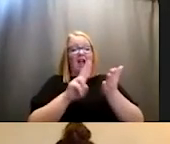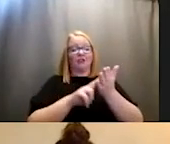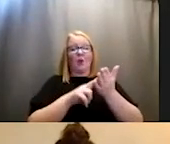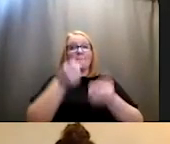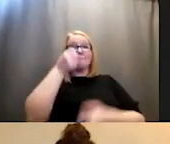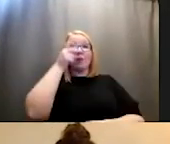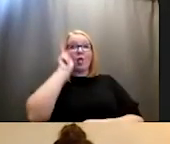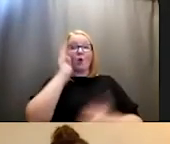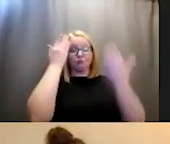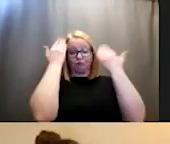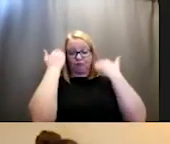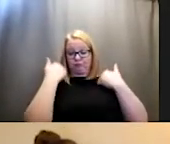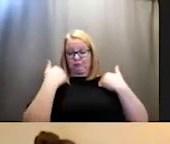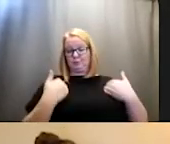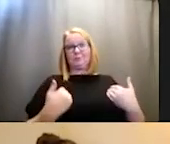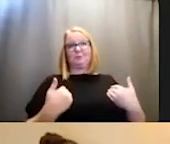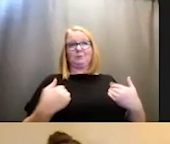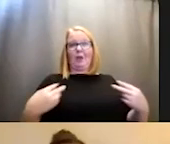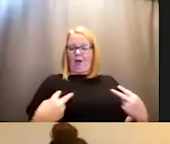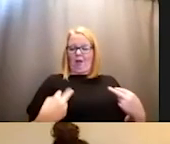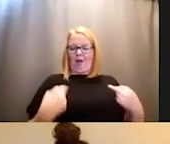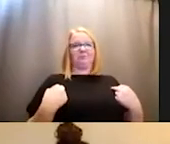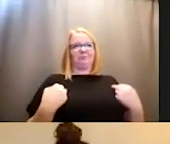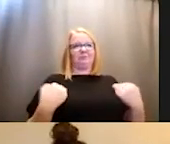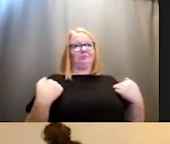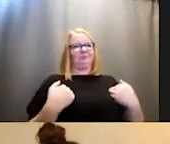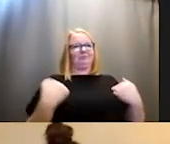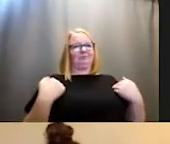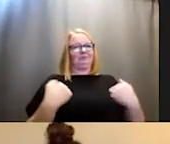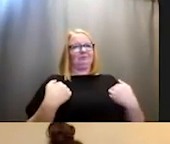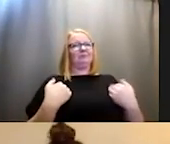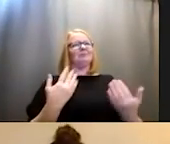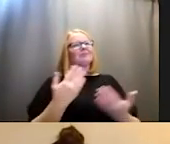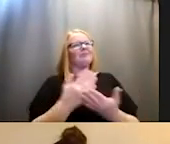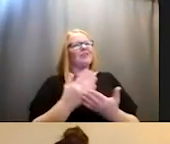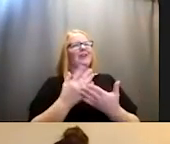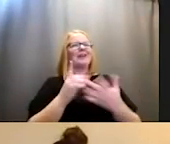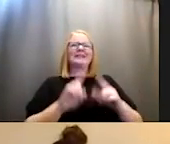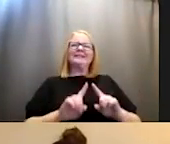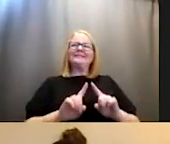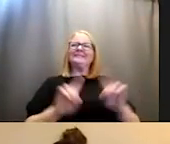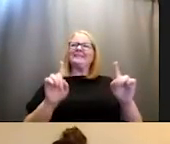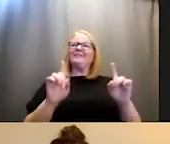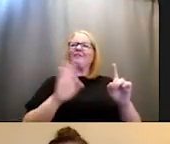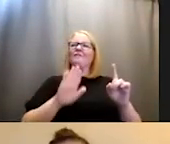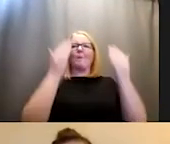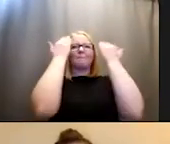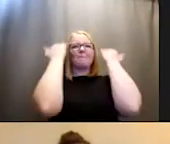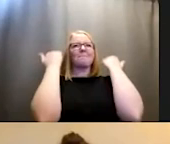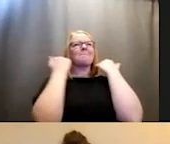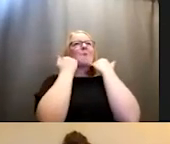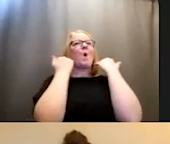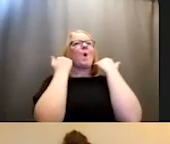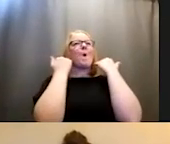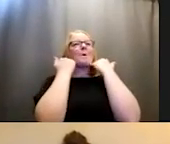hair, which is kind of well below shoulder length, and is very, very different from the kind of bobbed Vidal Sassoon hairstyle